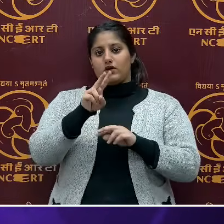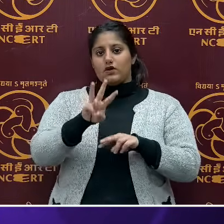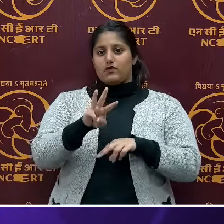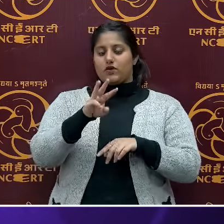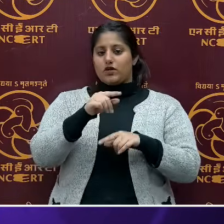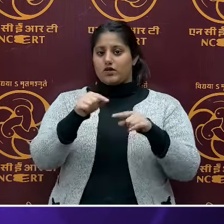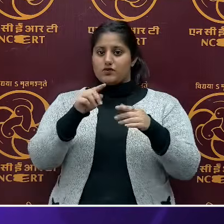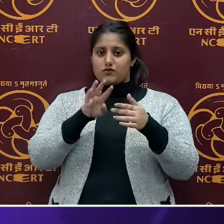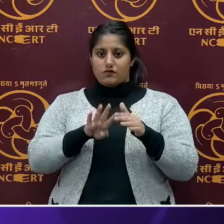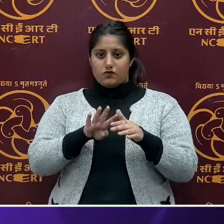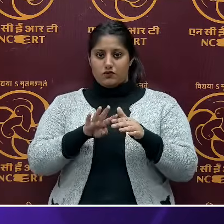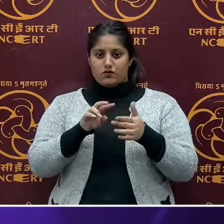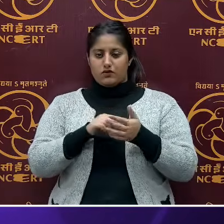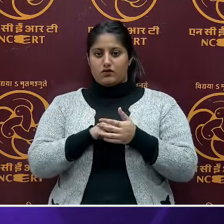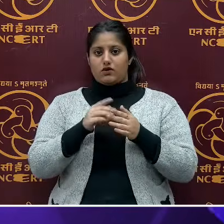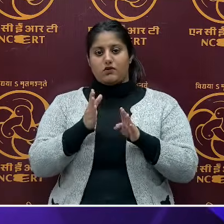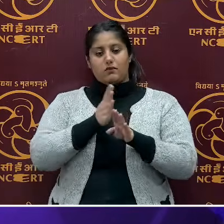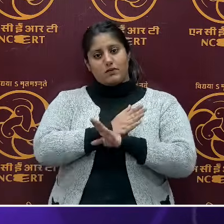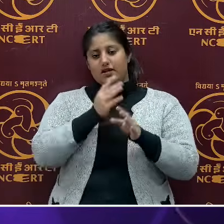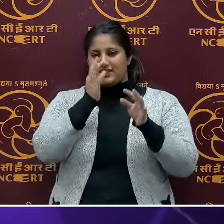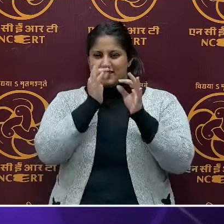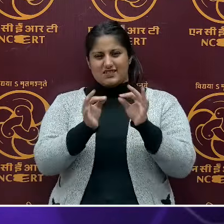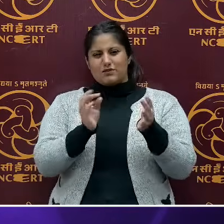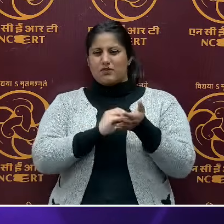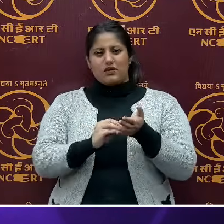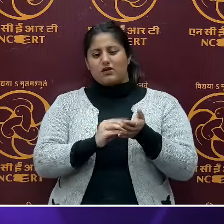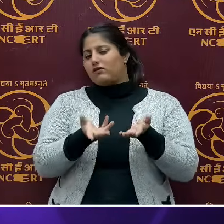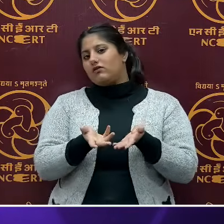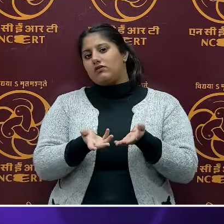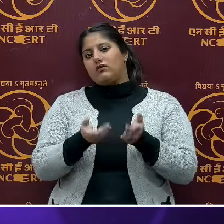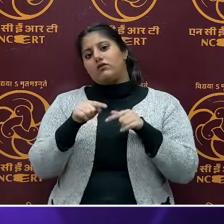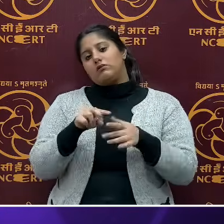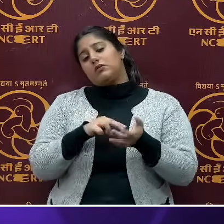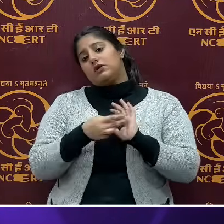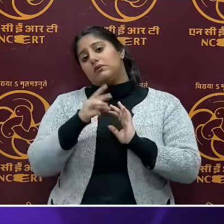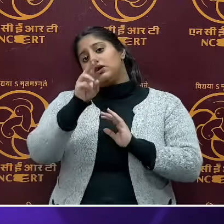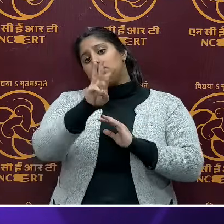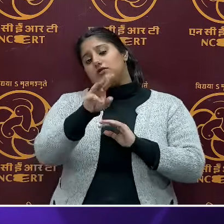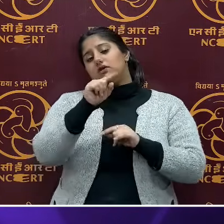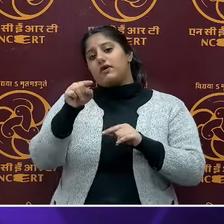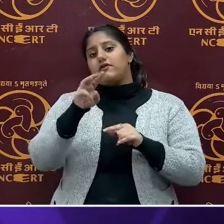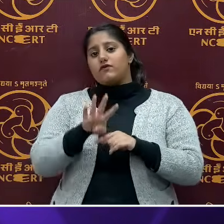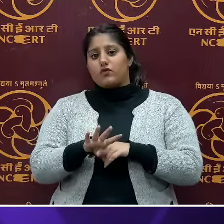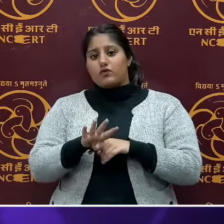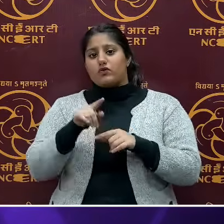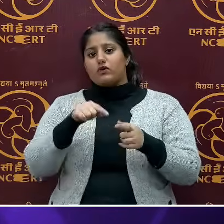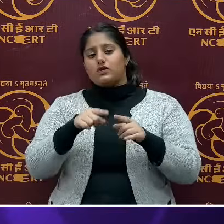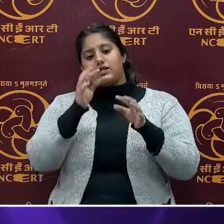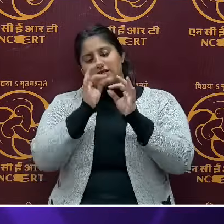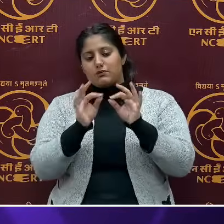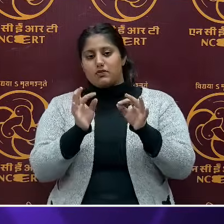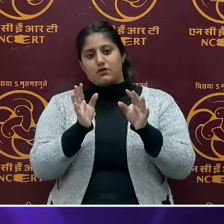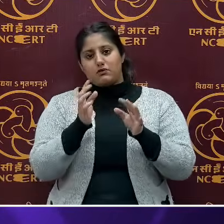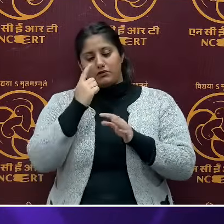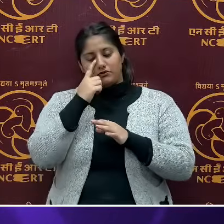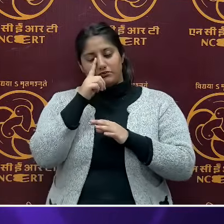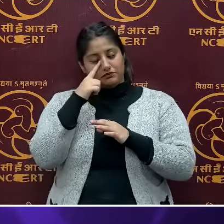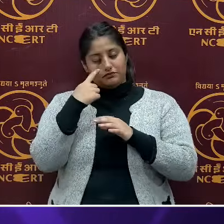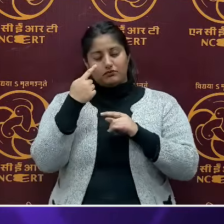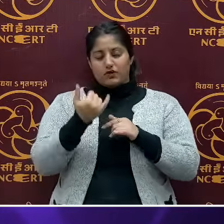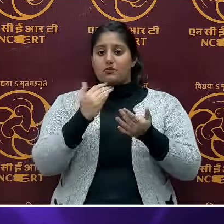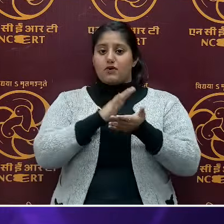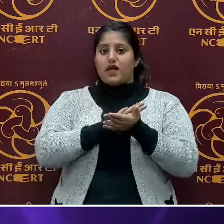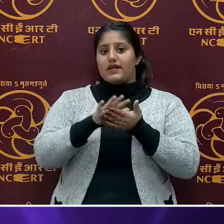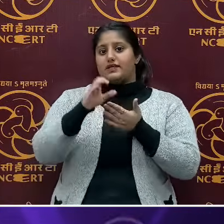3:4 is already in its simplest form. So, ratio 3/4 is in its simplest form. Now, HCF